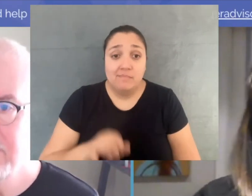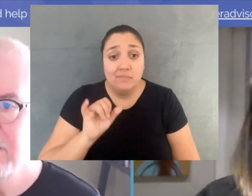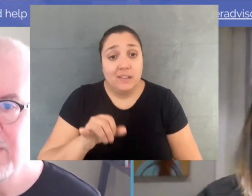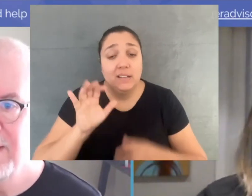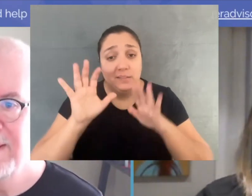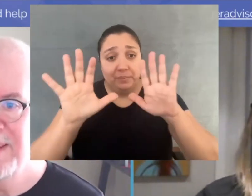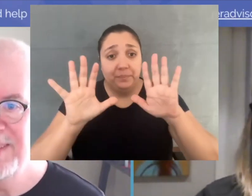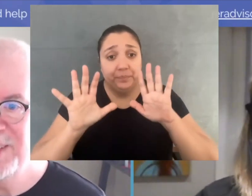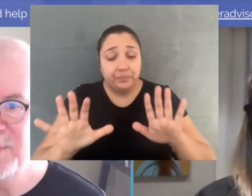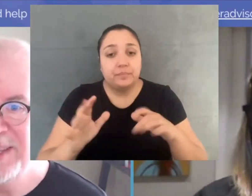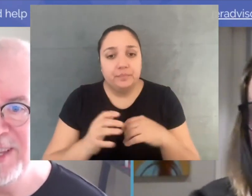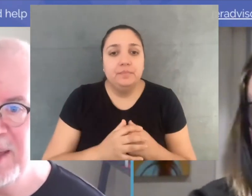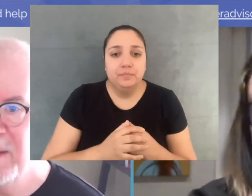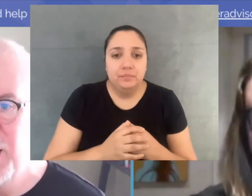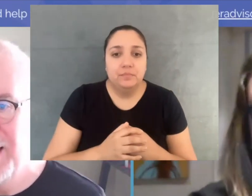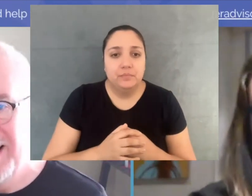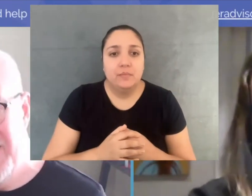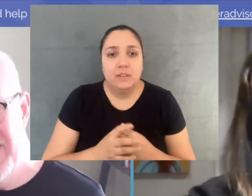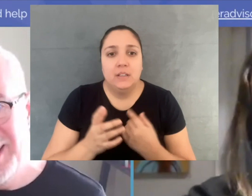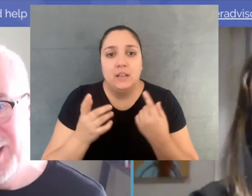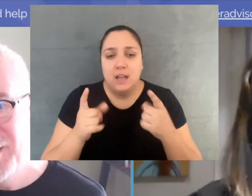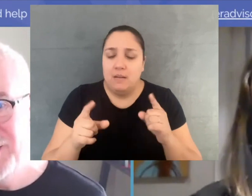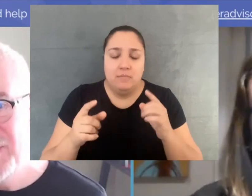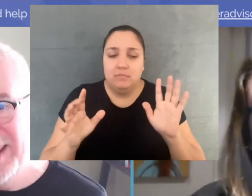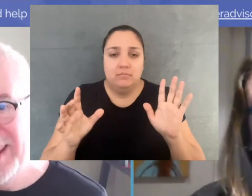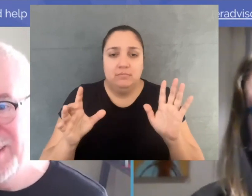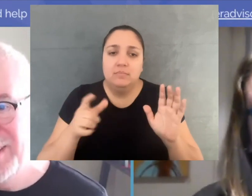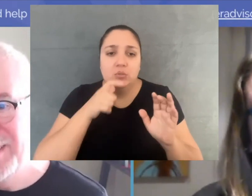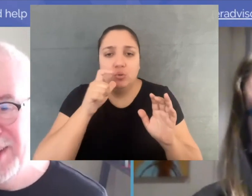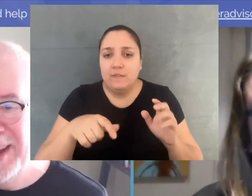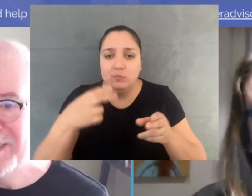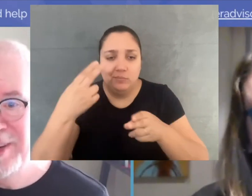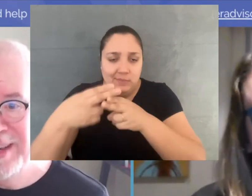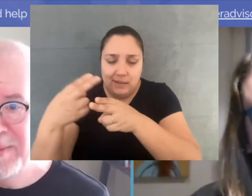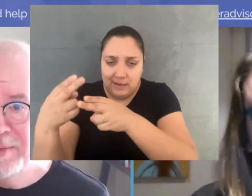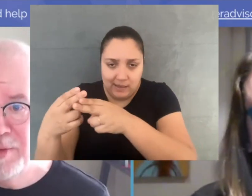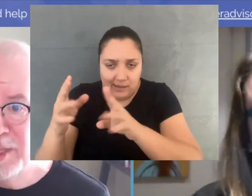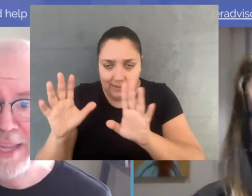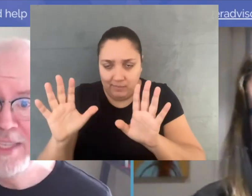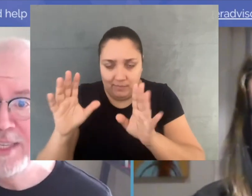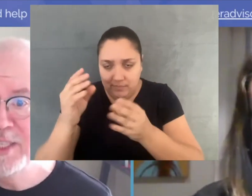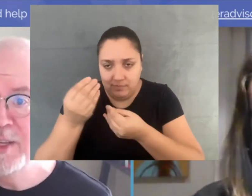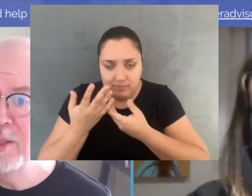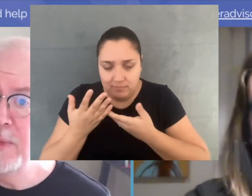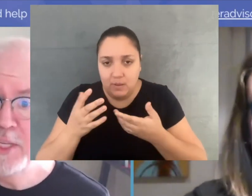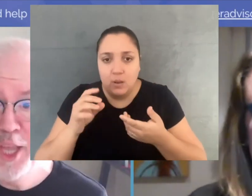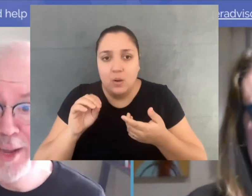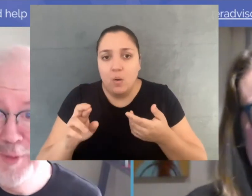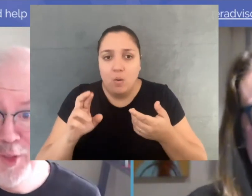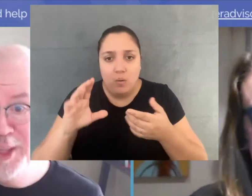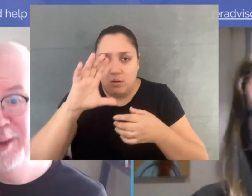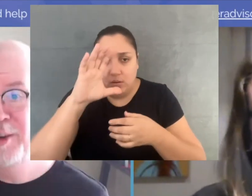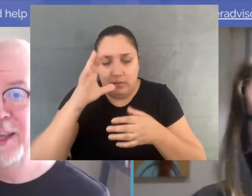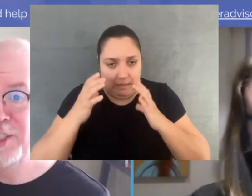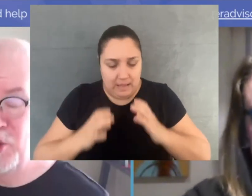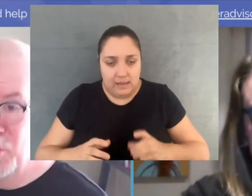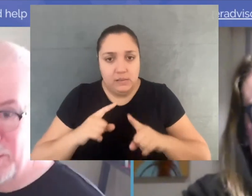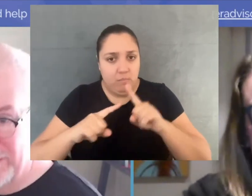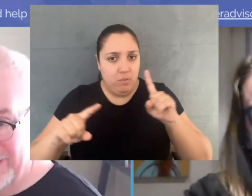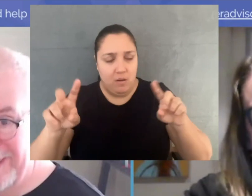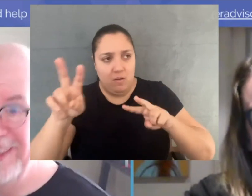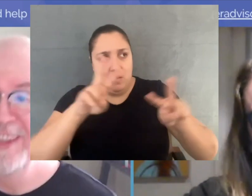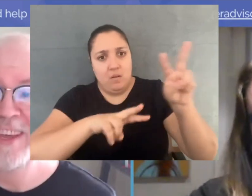Mm-hmm, mm-hmm. That's amazing. It occurs to me, and not asking you to name names of clients necessarily, but just kind of looking across